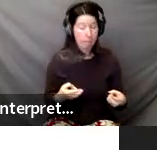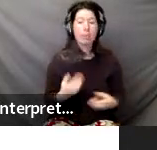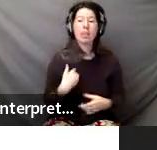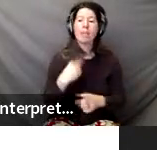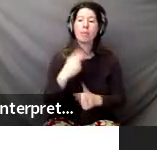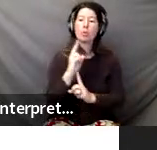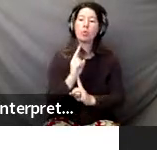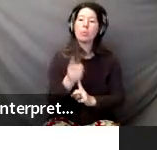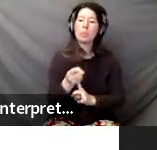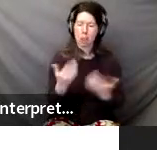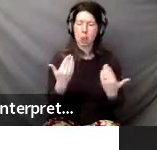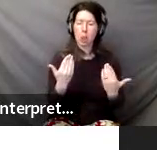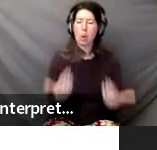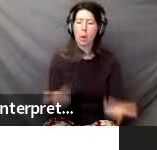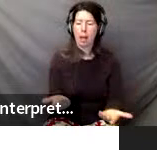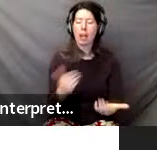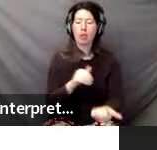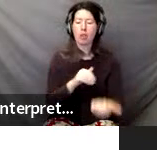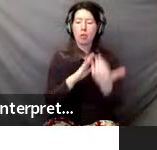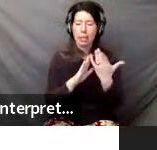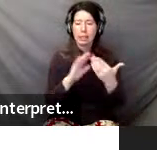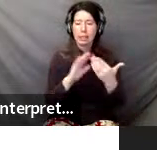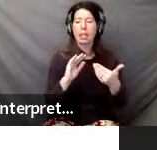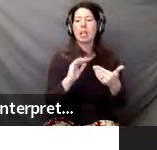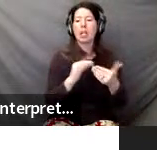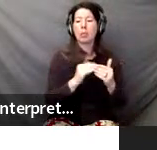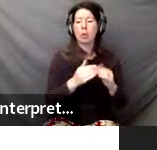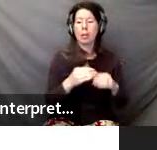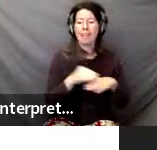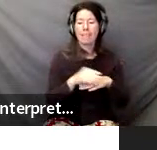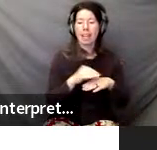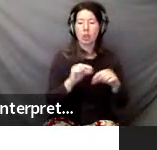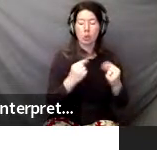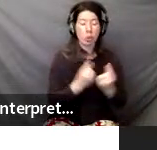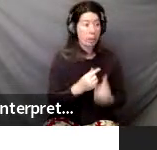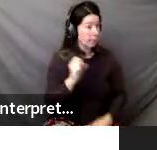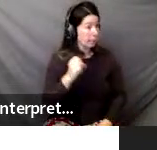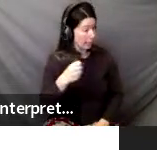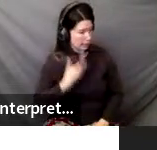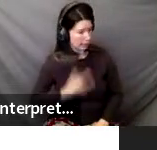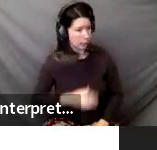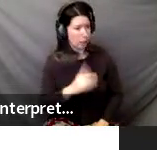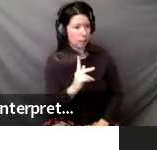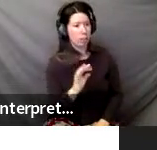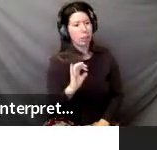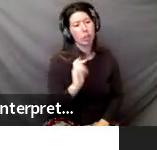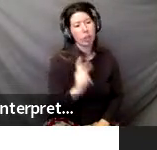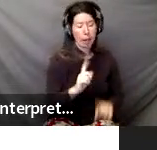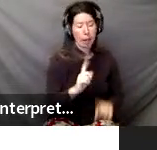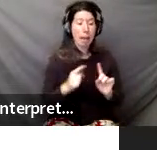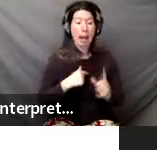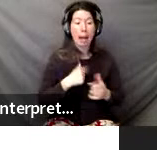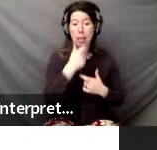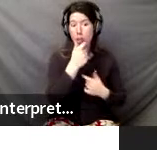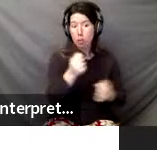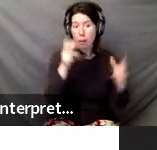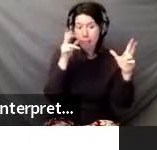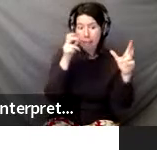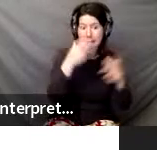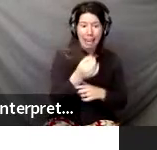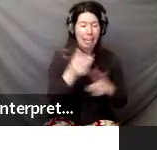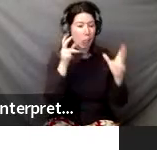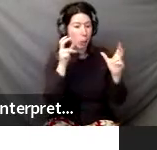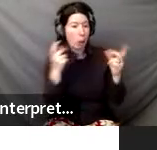minutes. Go ahead and address the Community Advisory Group, Kirk. Actually, yes, I am Kirk, but I'm just interested in listening and hearing what's